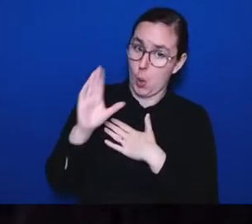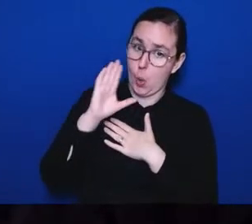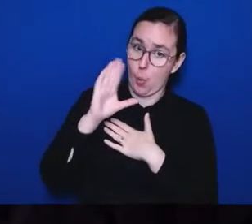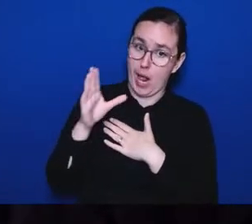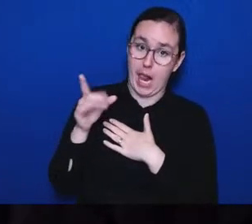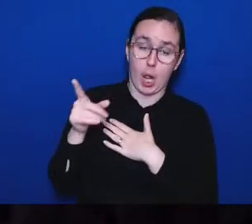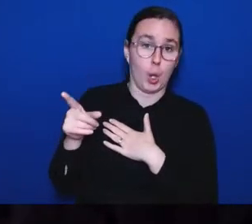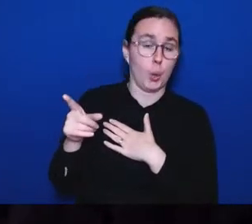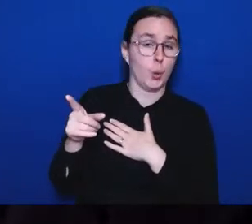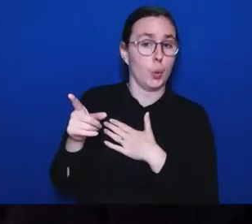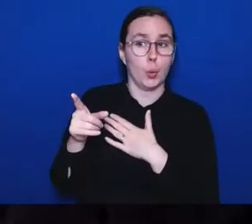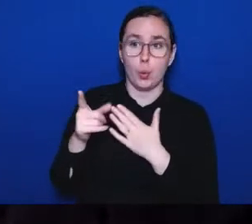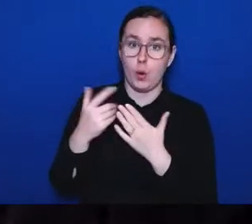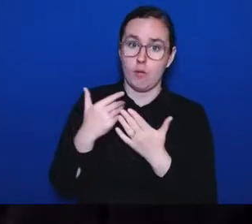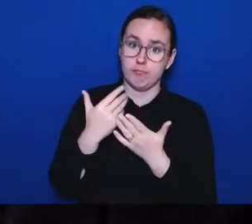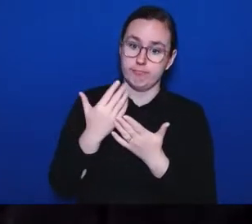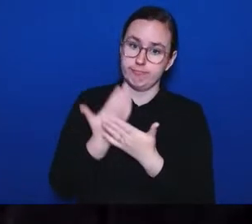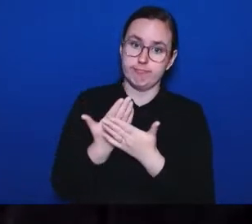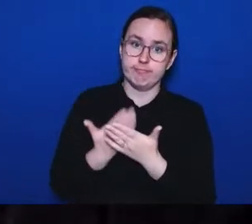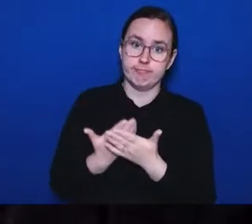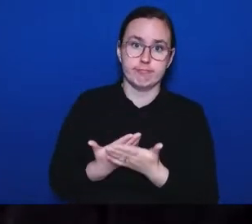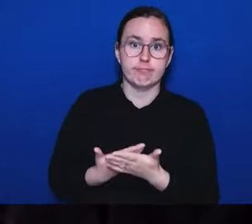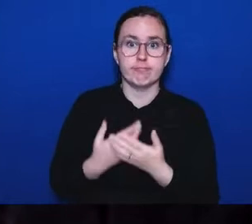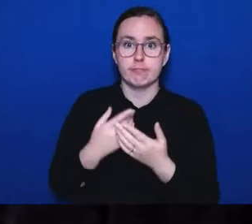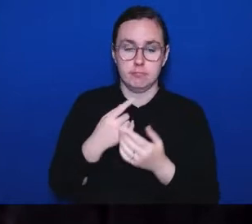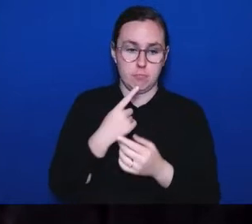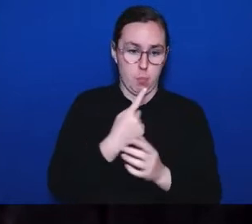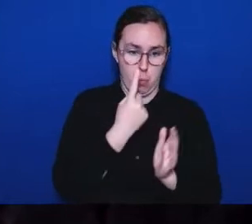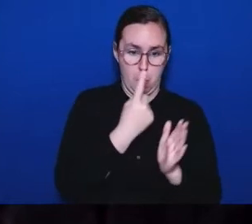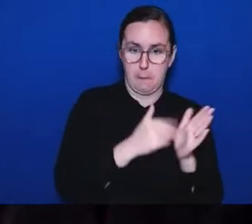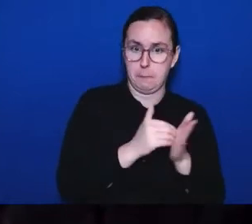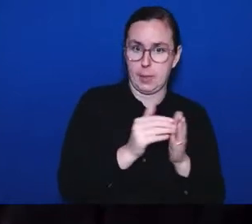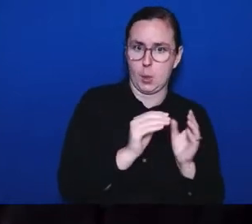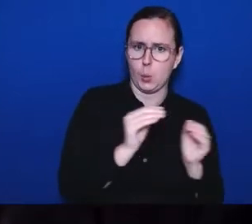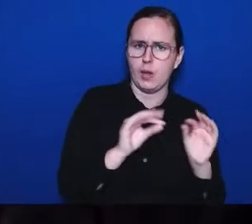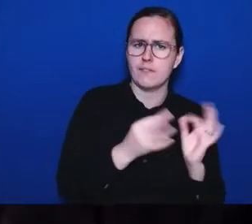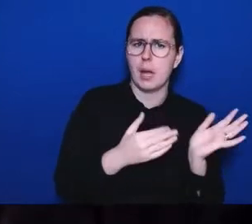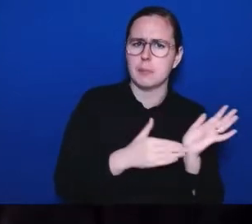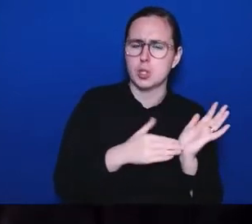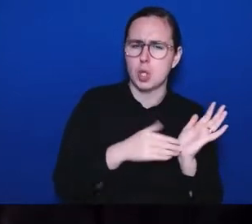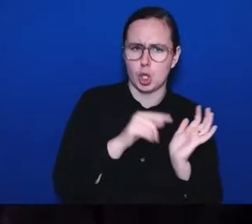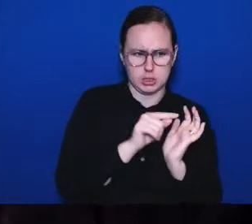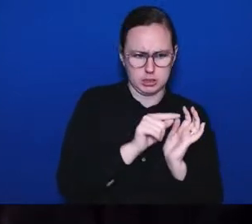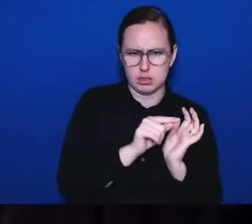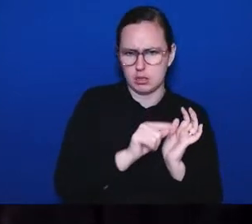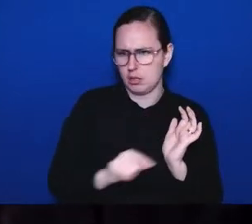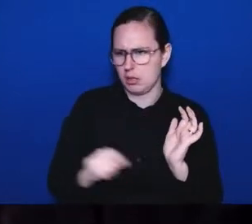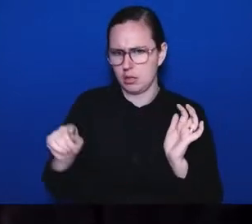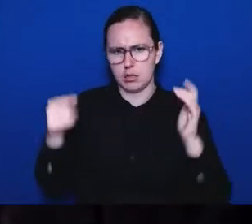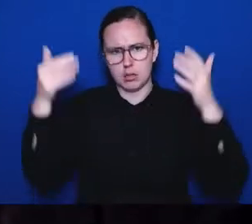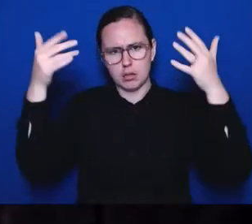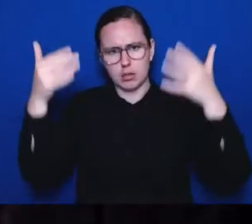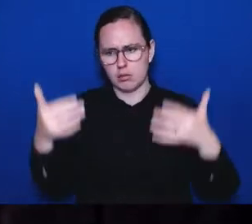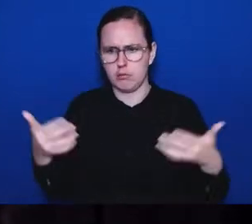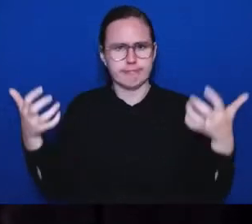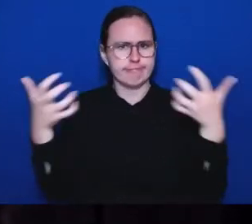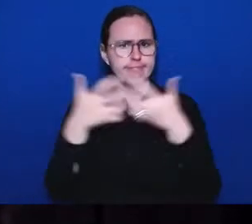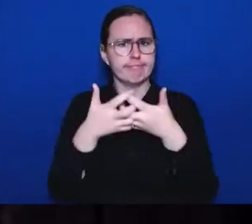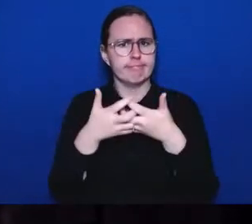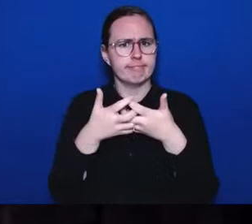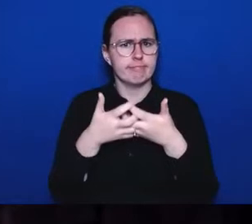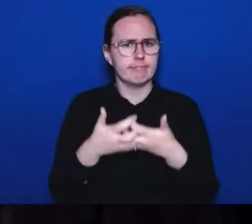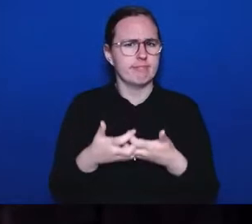million people placed with a family doctor? Well, I think one of the issues, and this is